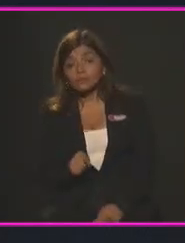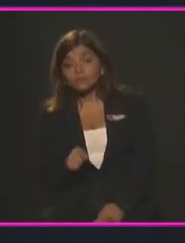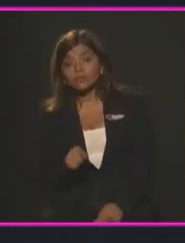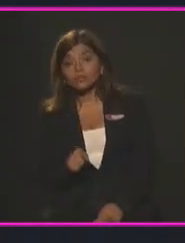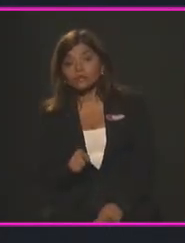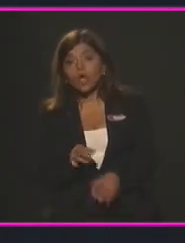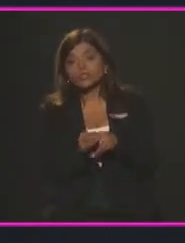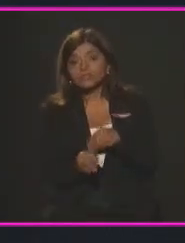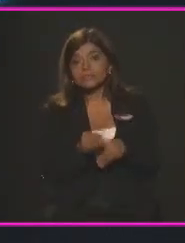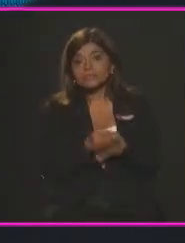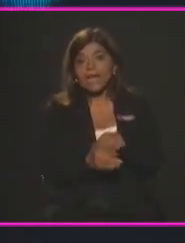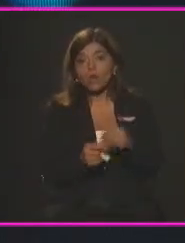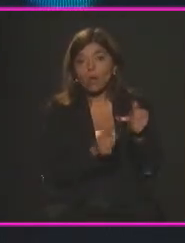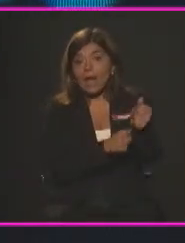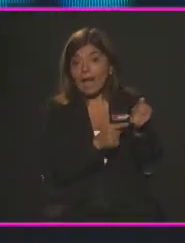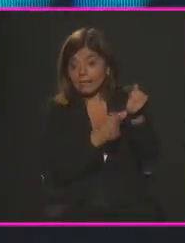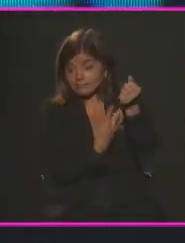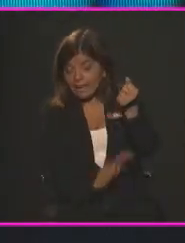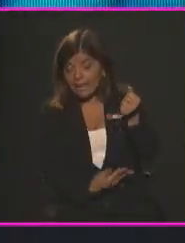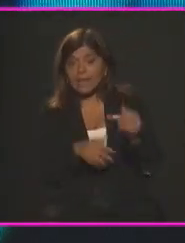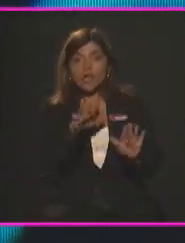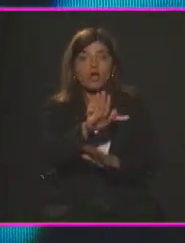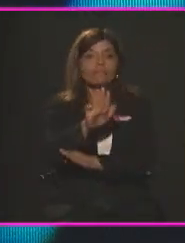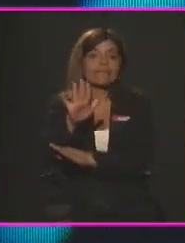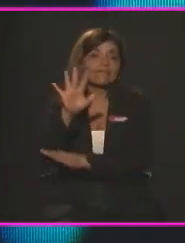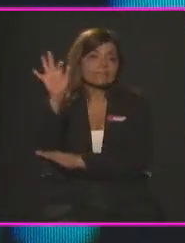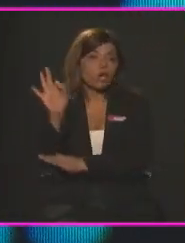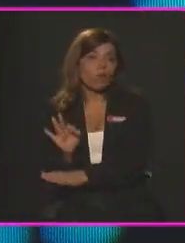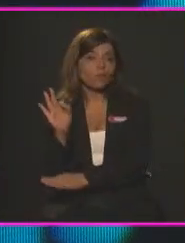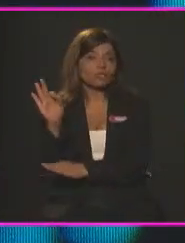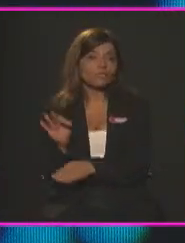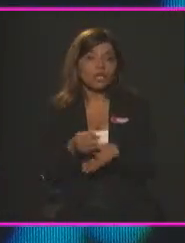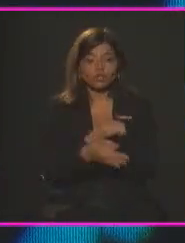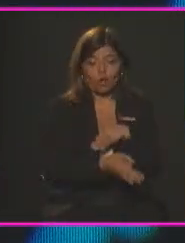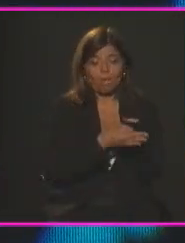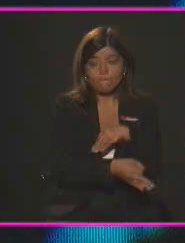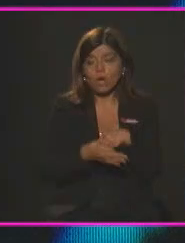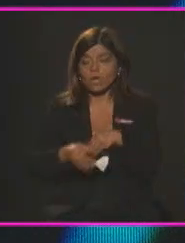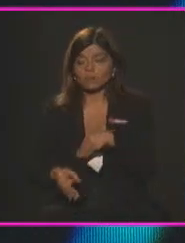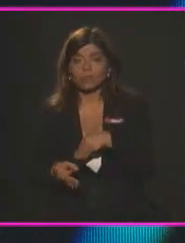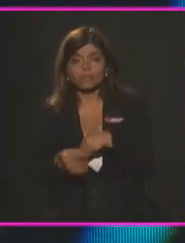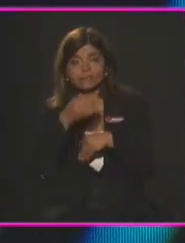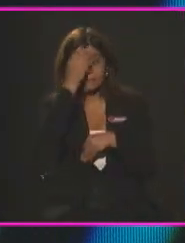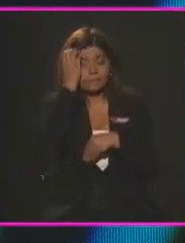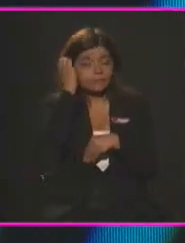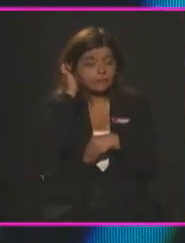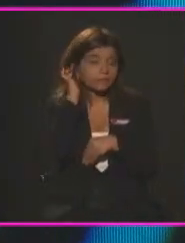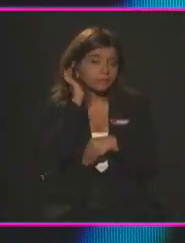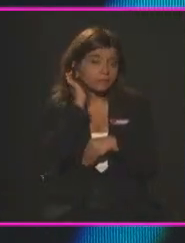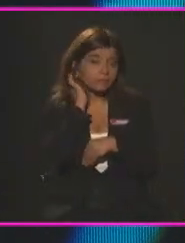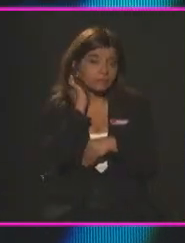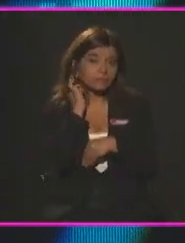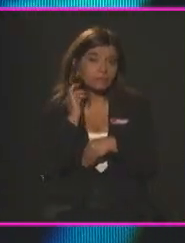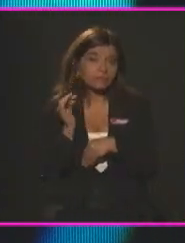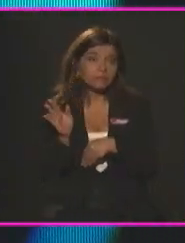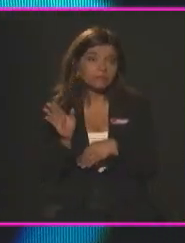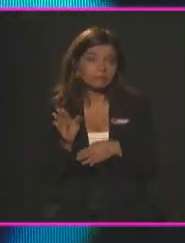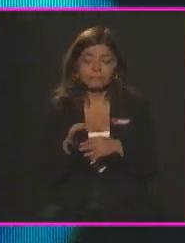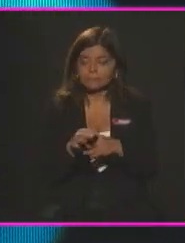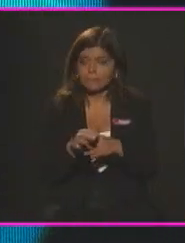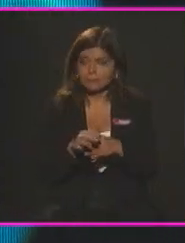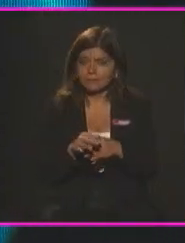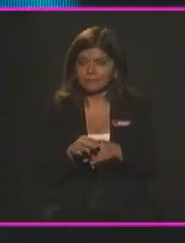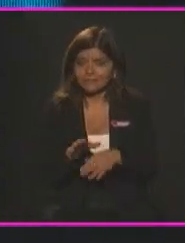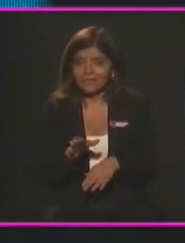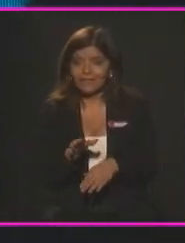spectrometer, 95% of the molecules no one knows. But if we run all these foods through the mass spec, we can say, I don't know this molecule,